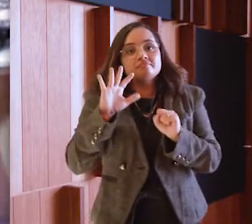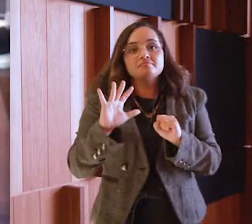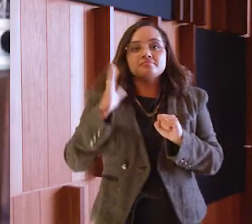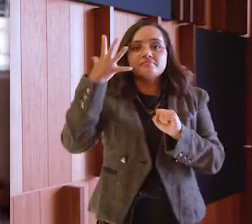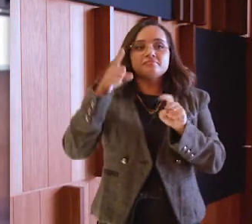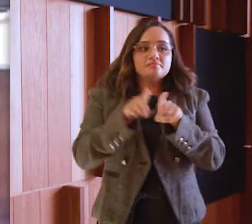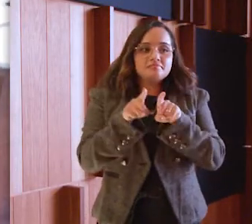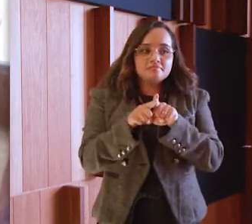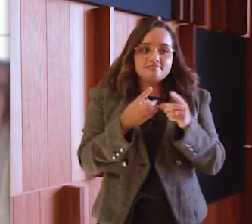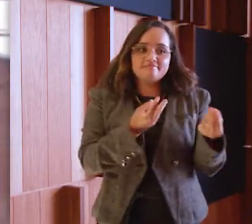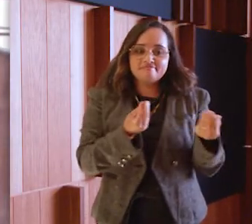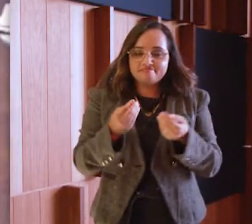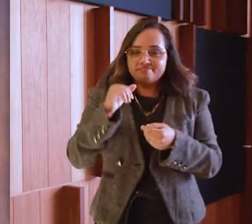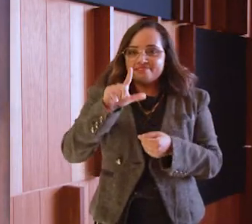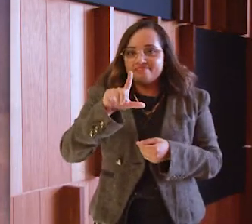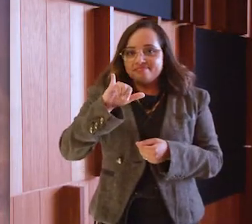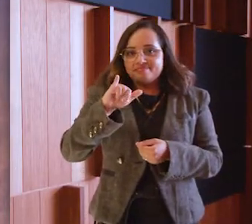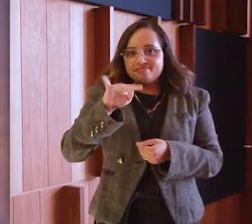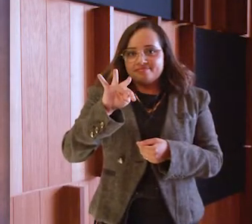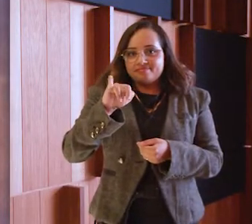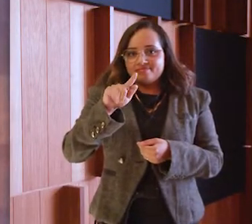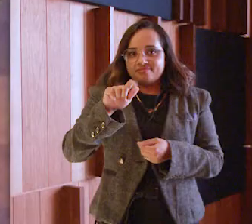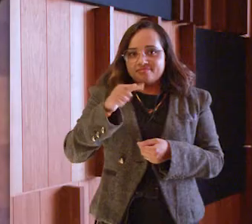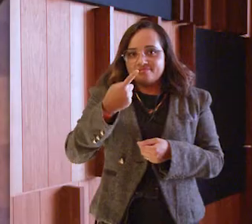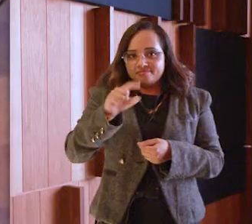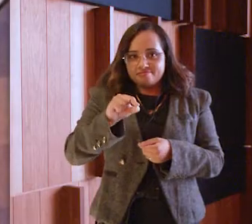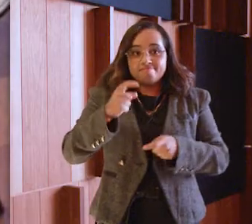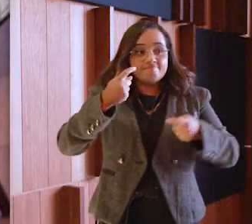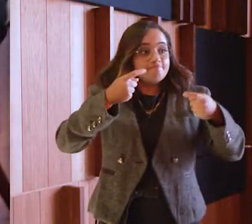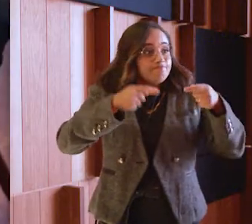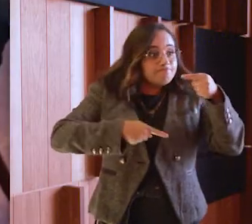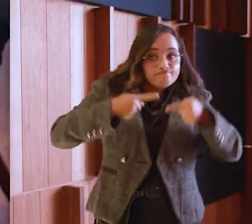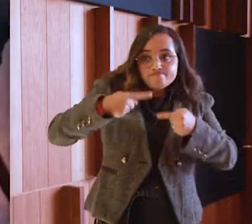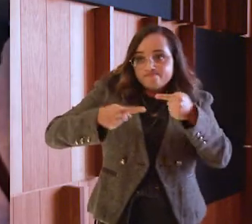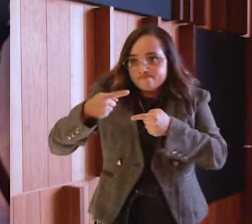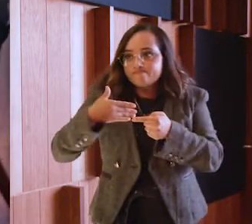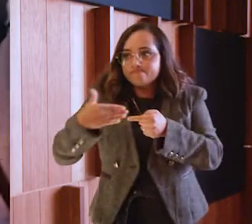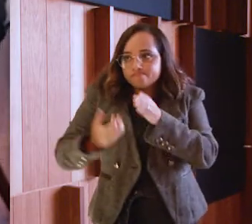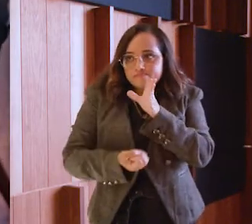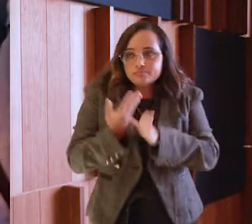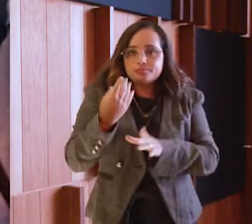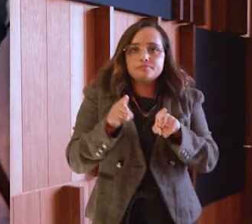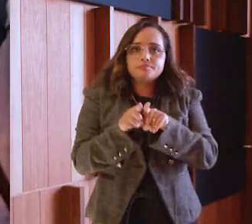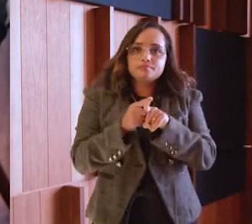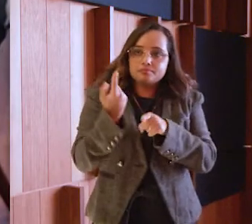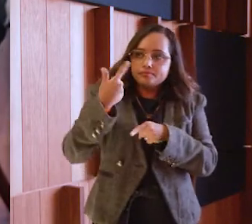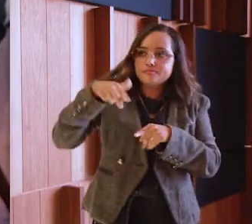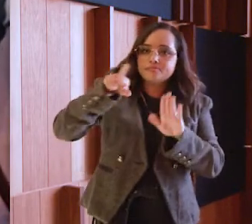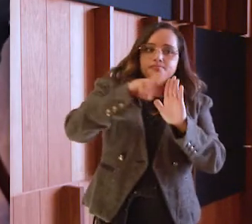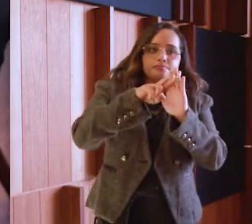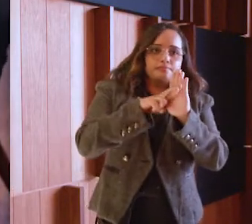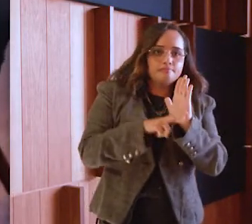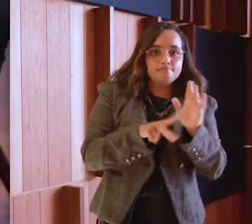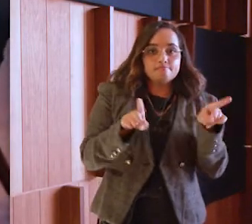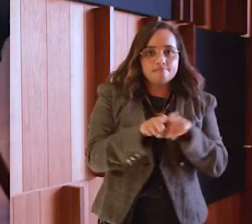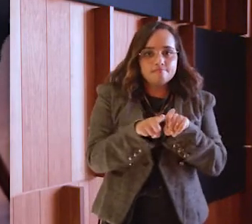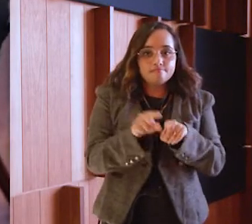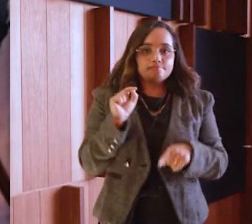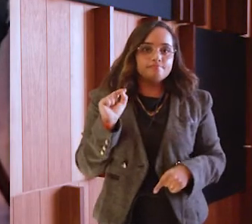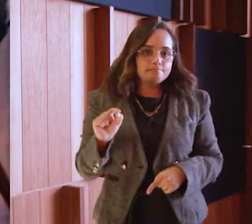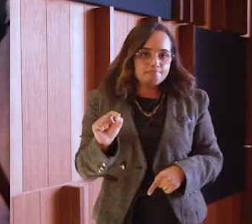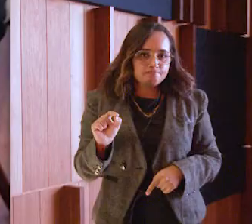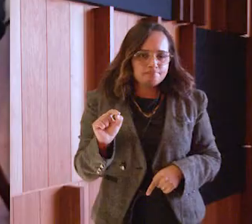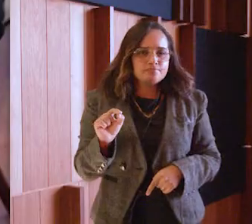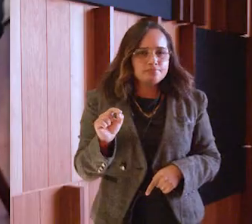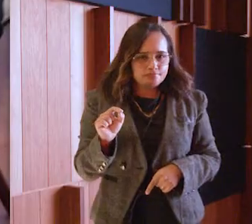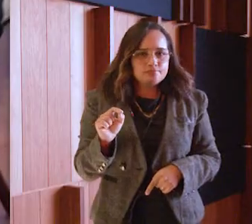third piece that I'll mention is the qualified domestic minimum top-up tax. This is a tax that allows an implementing jurisdiction to collect the